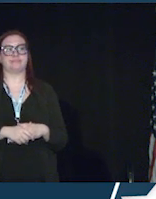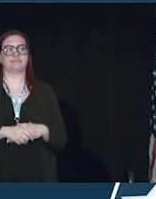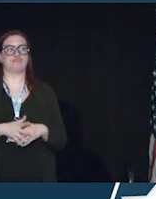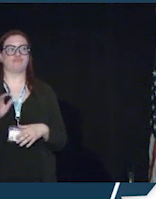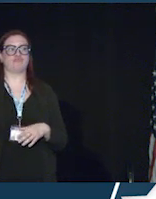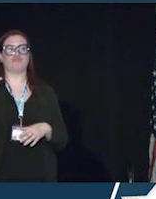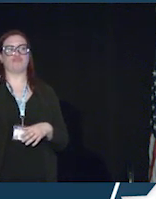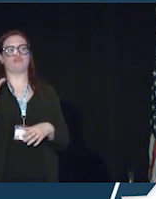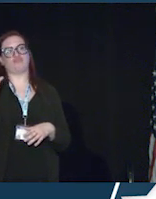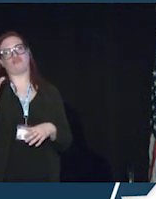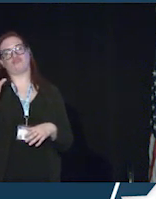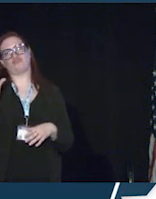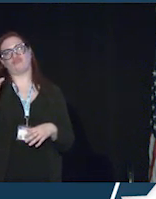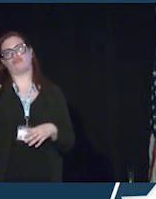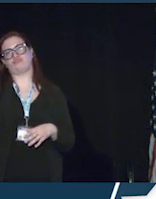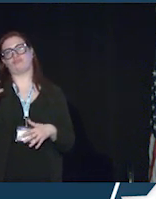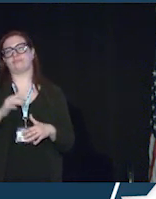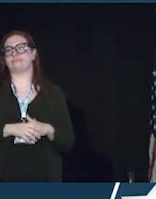like,